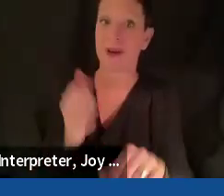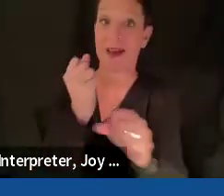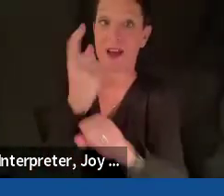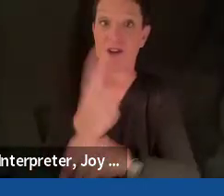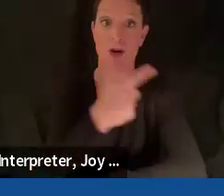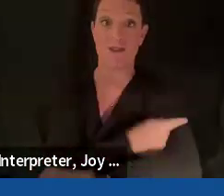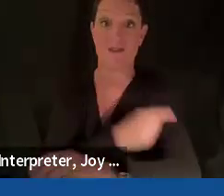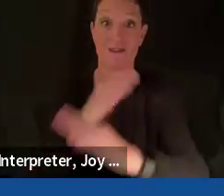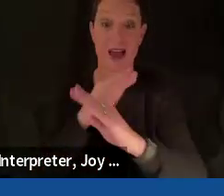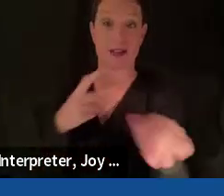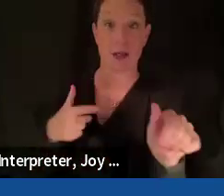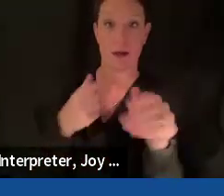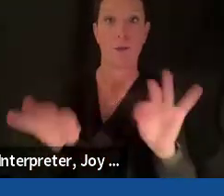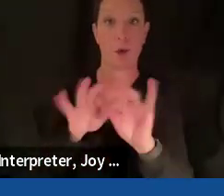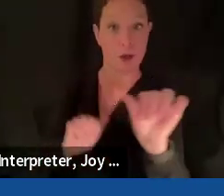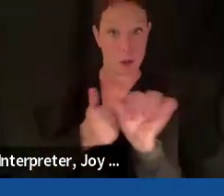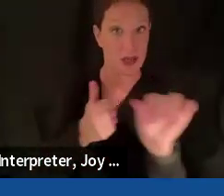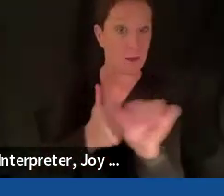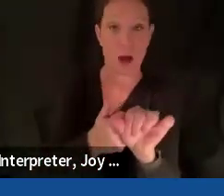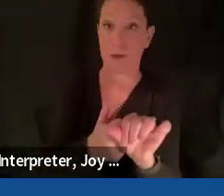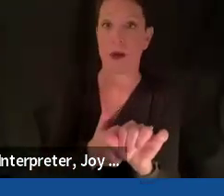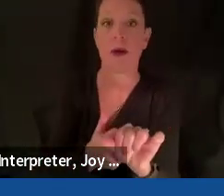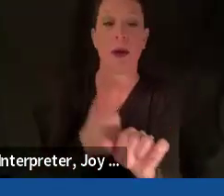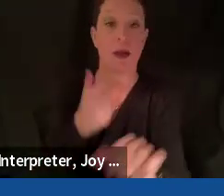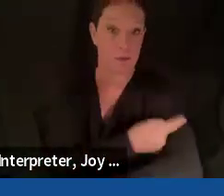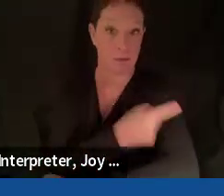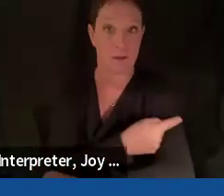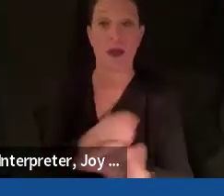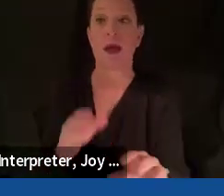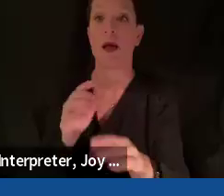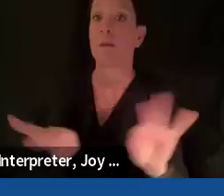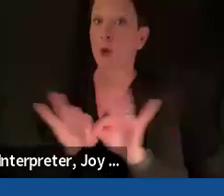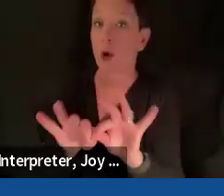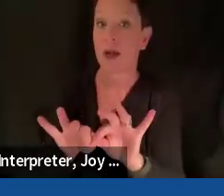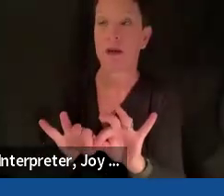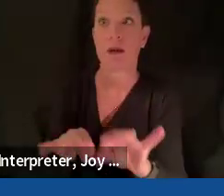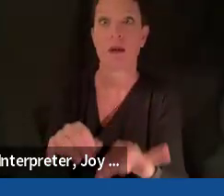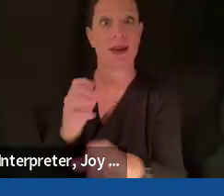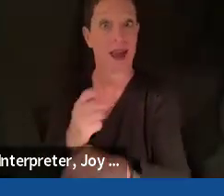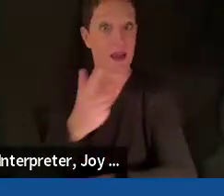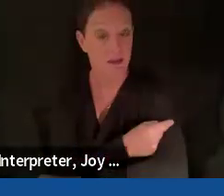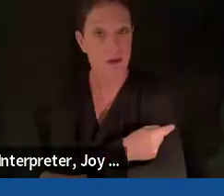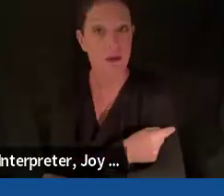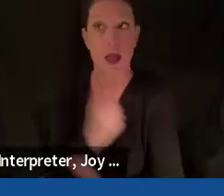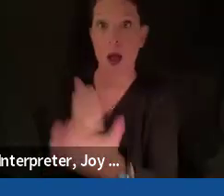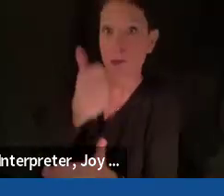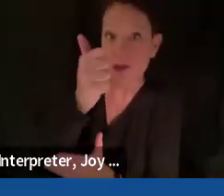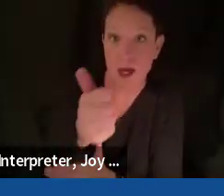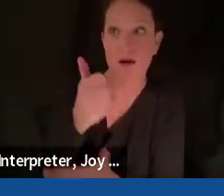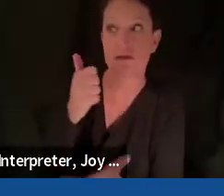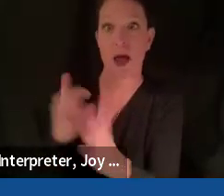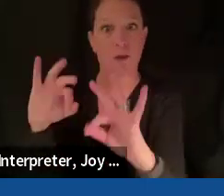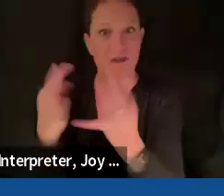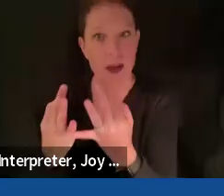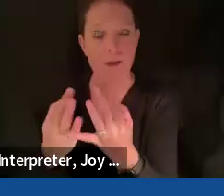year. Anything that's recommended, I would say get it. You're helping yourself, your family members, your